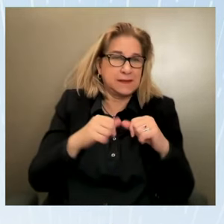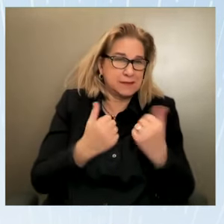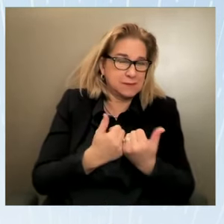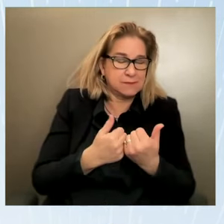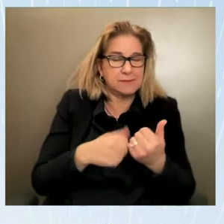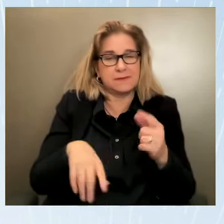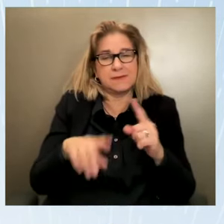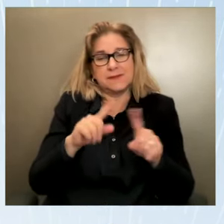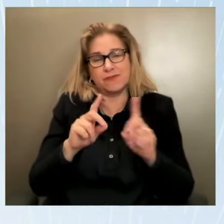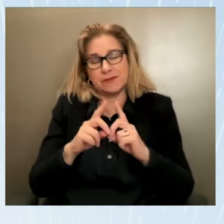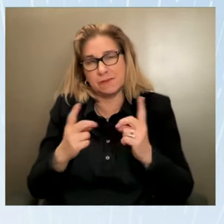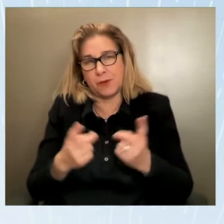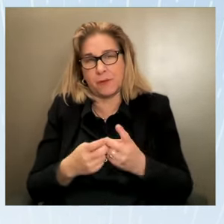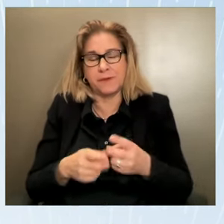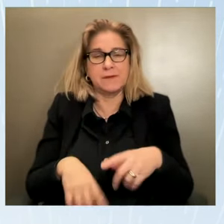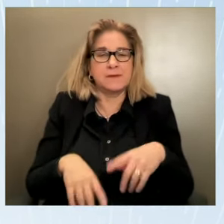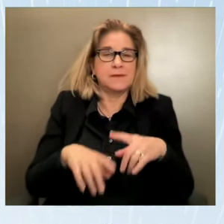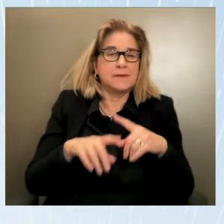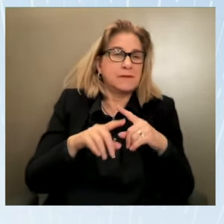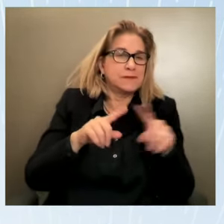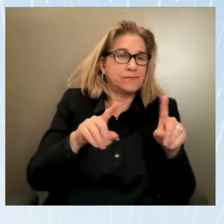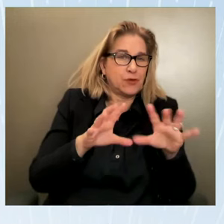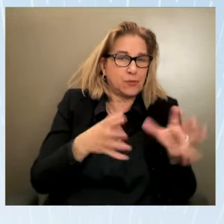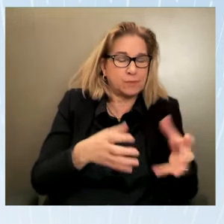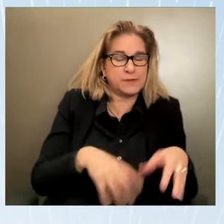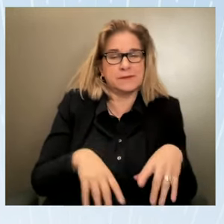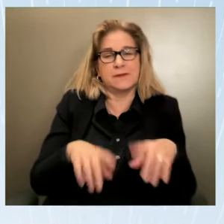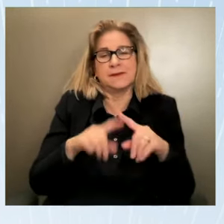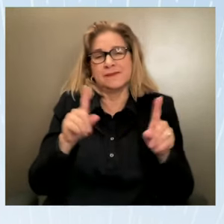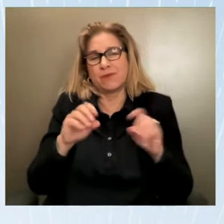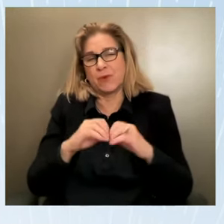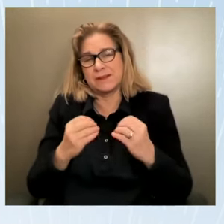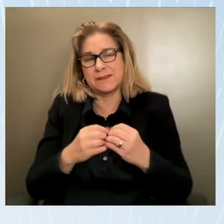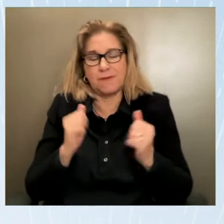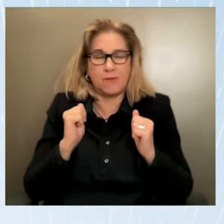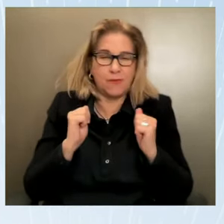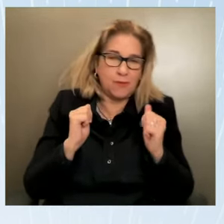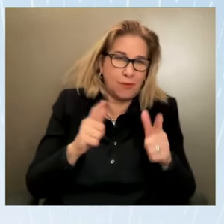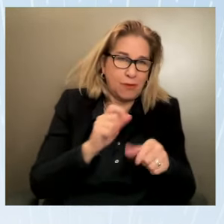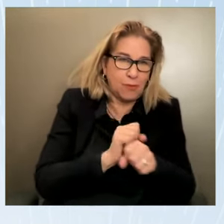best practices, and then using, in many cases, unique